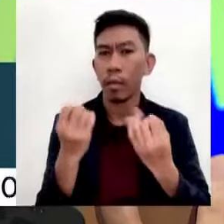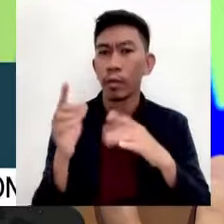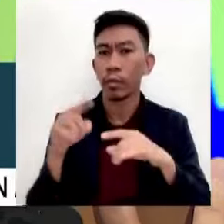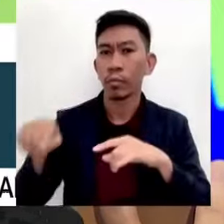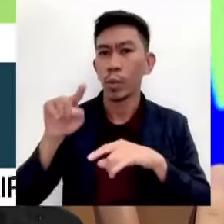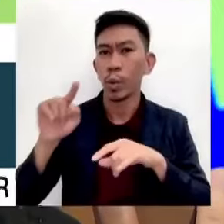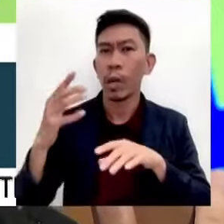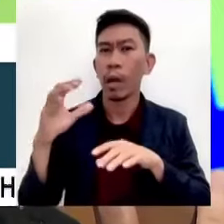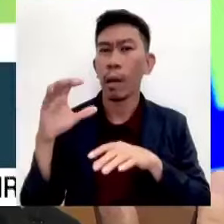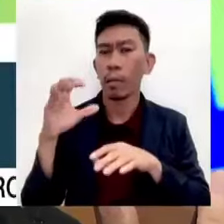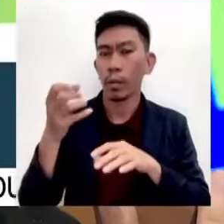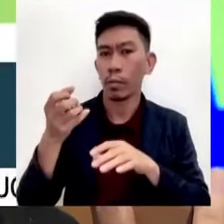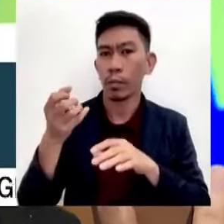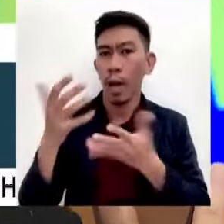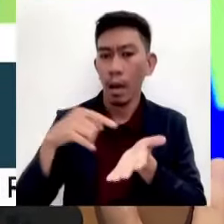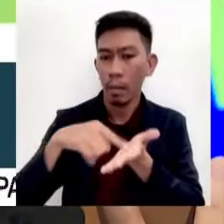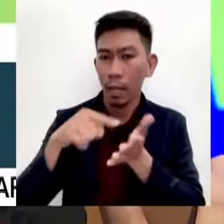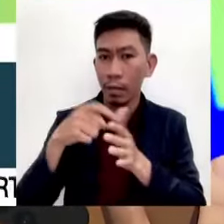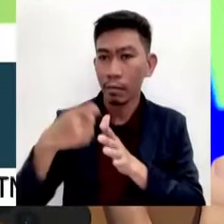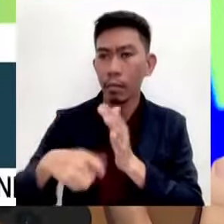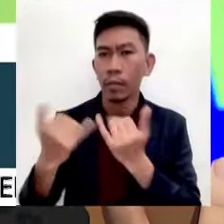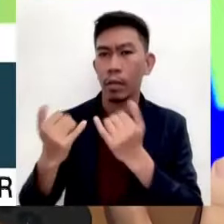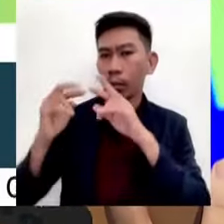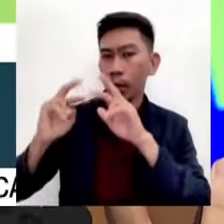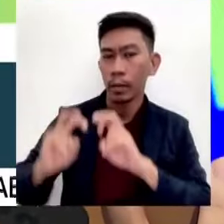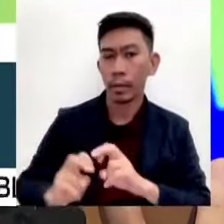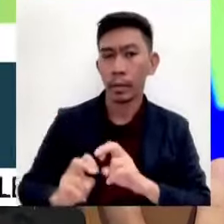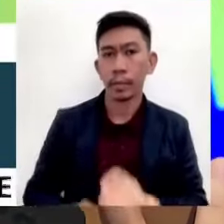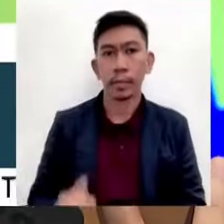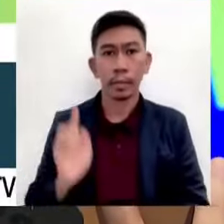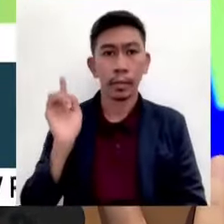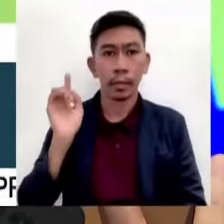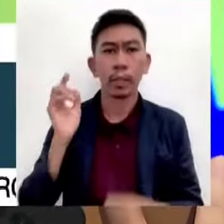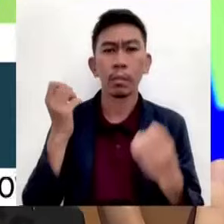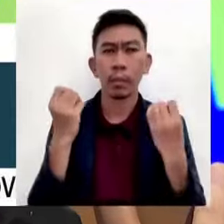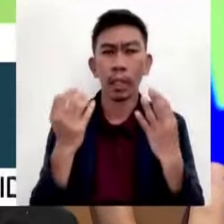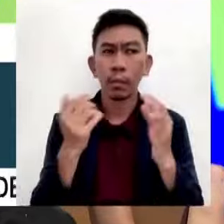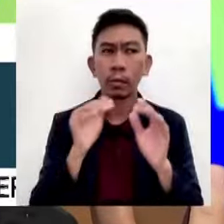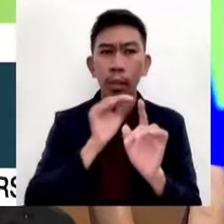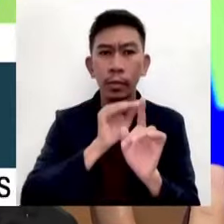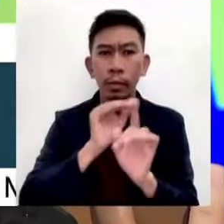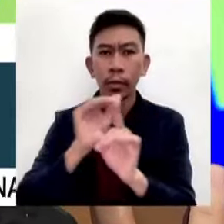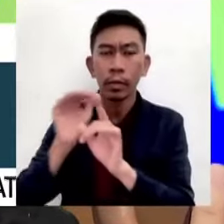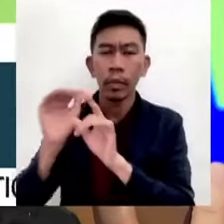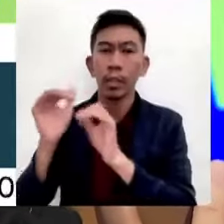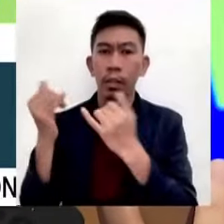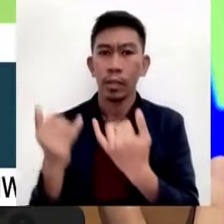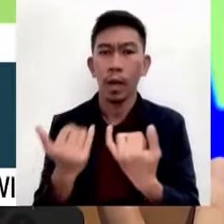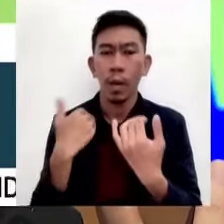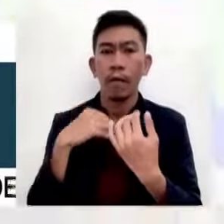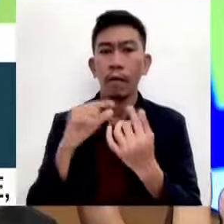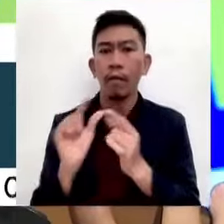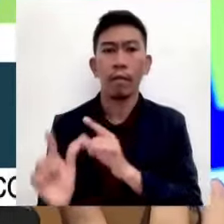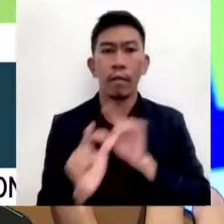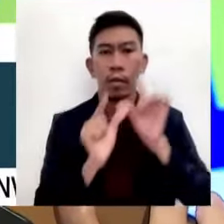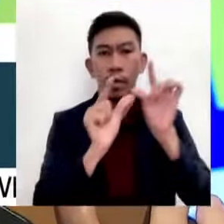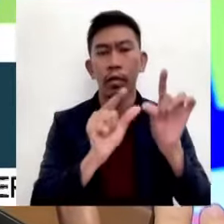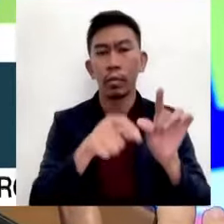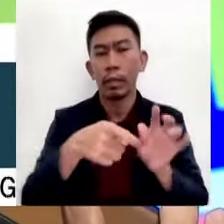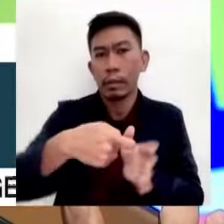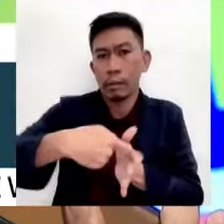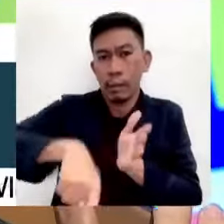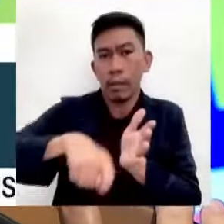tayong sinusubukan na habulin, nakikipag-coordinate tayo sa kanila kaya naman nauuwi sa kaso ang ibang taxpayers. Nasa